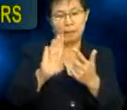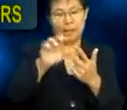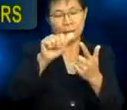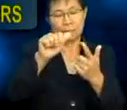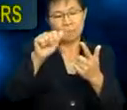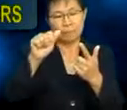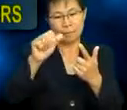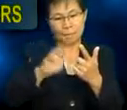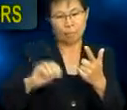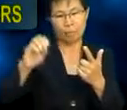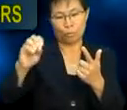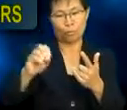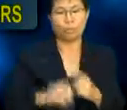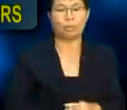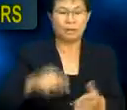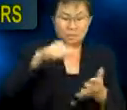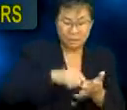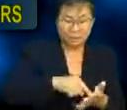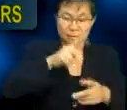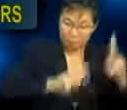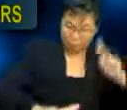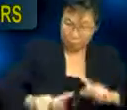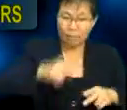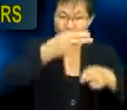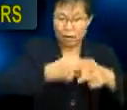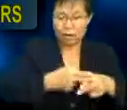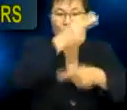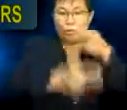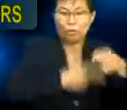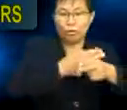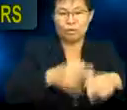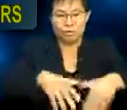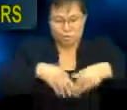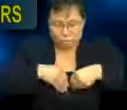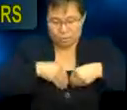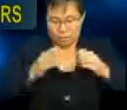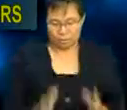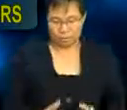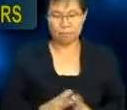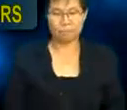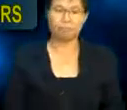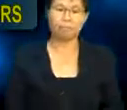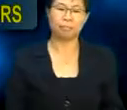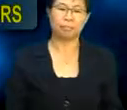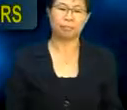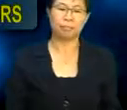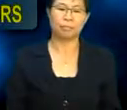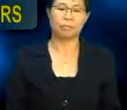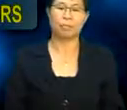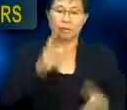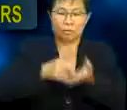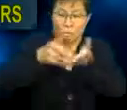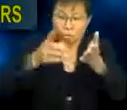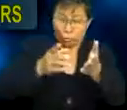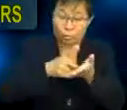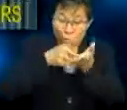groups, A, B, and O. These people are known as universal